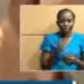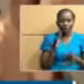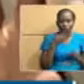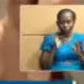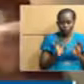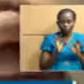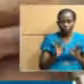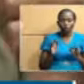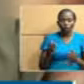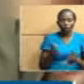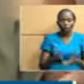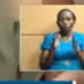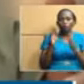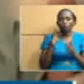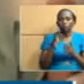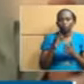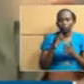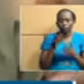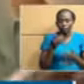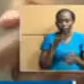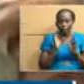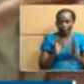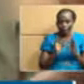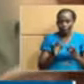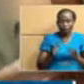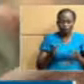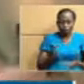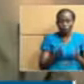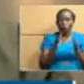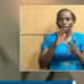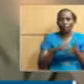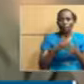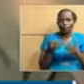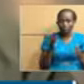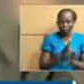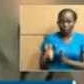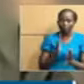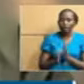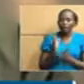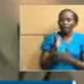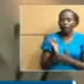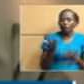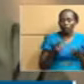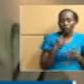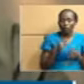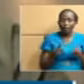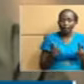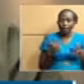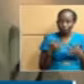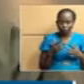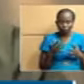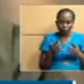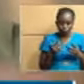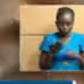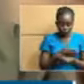and we have more than doubled the funding. Now we are going country and then going down in terms of years. I've just confirmed